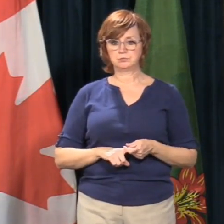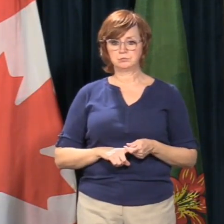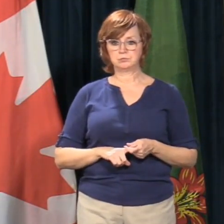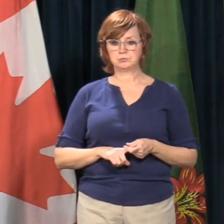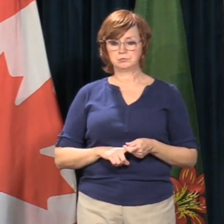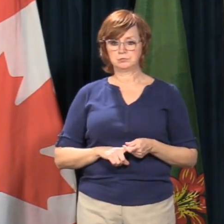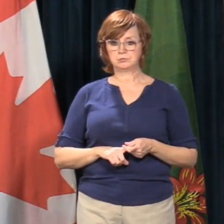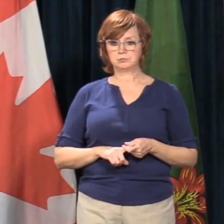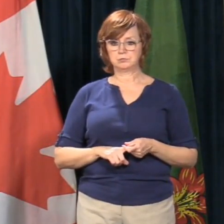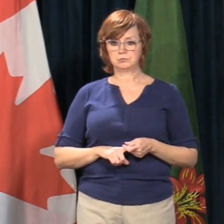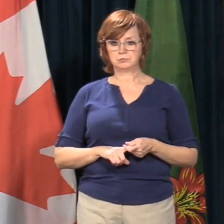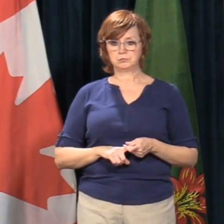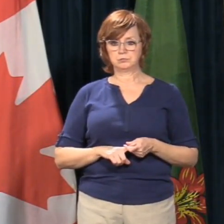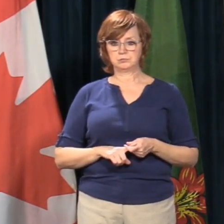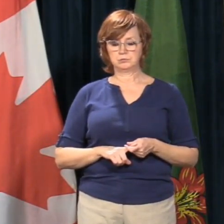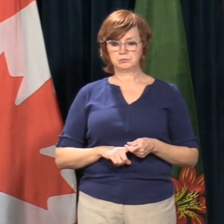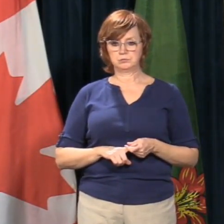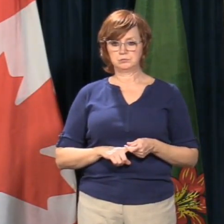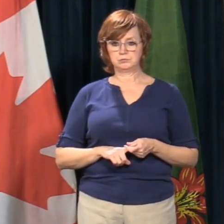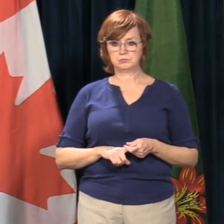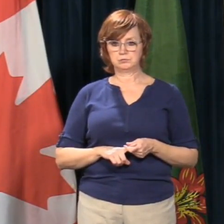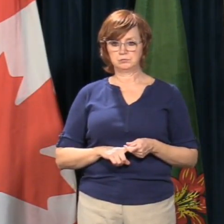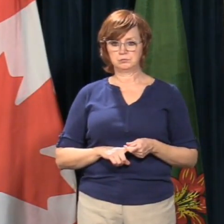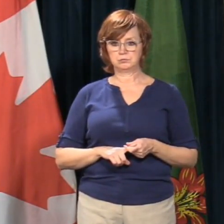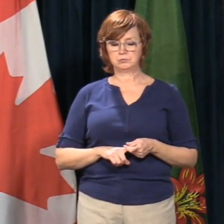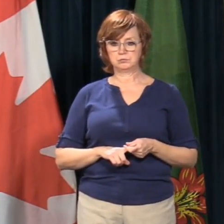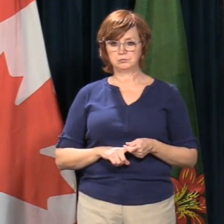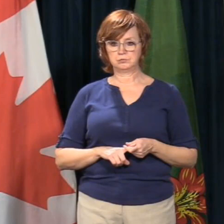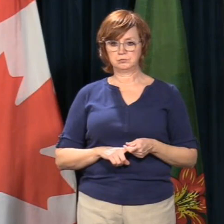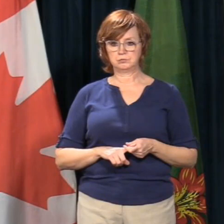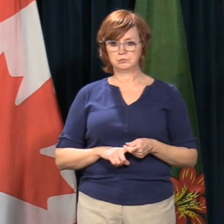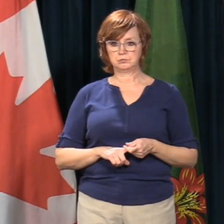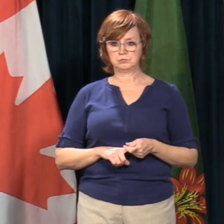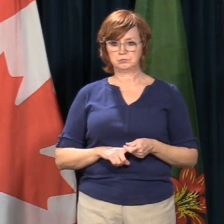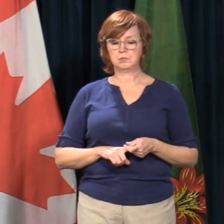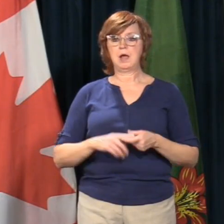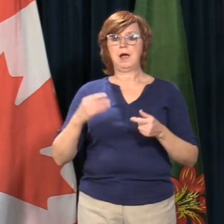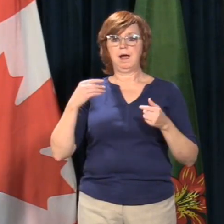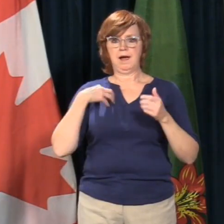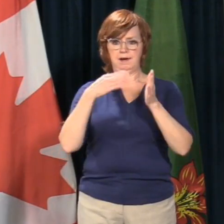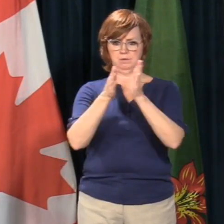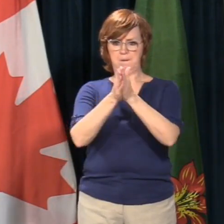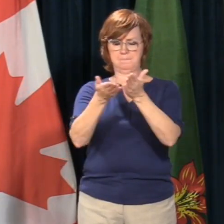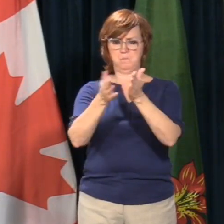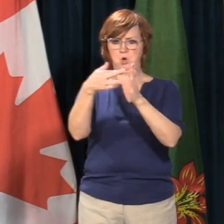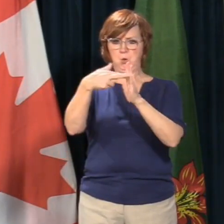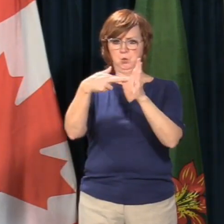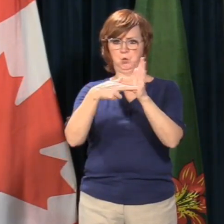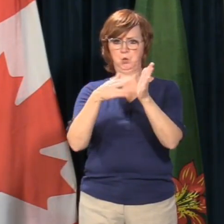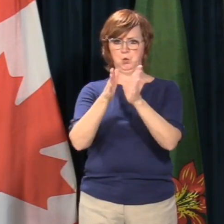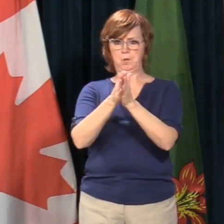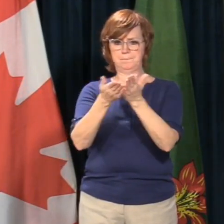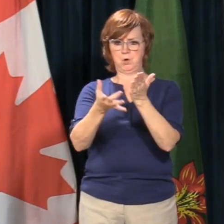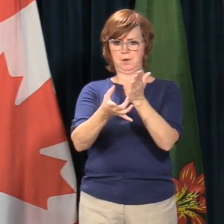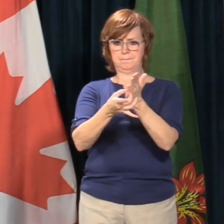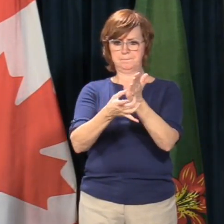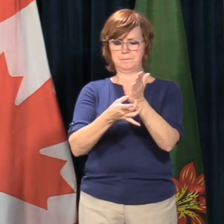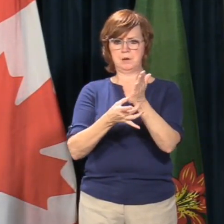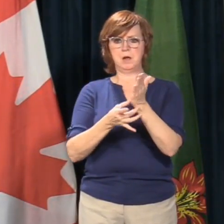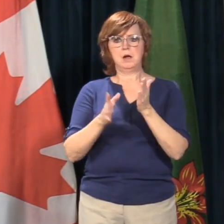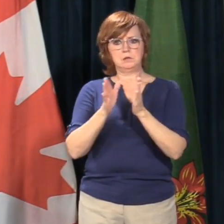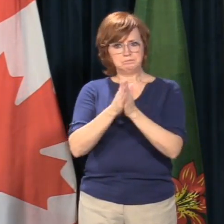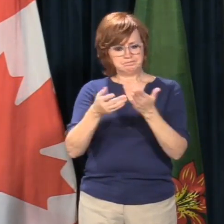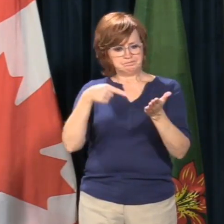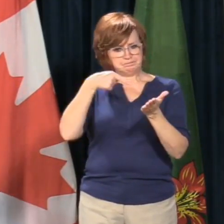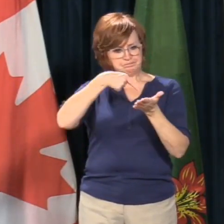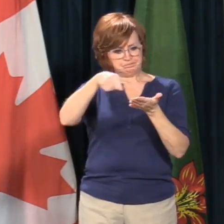and there is a Saskatchewan manual, a communicable disease manual, where there are specific guidelines we follow.